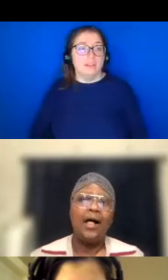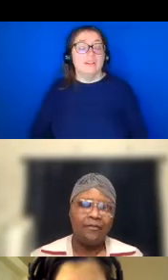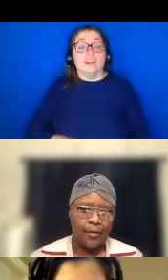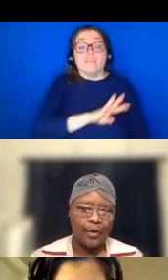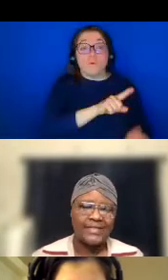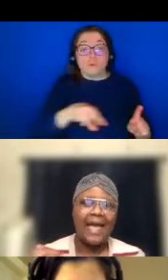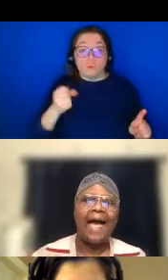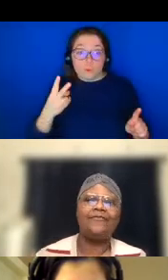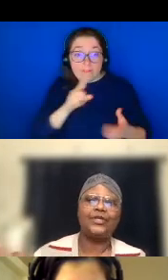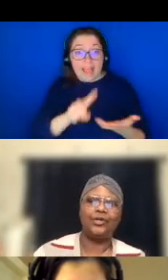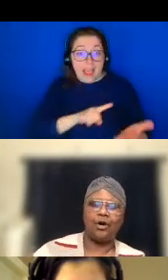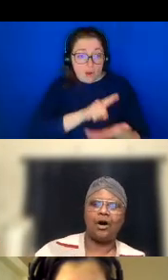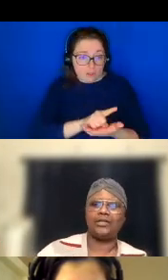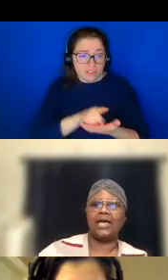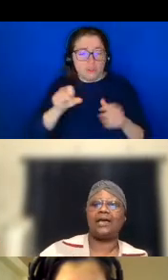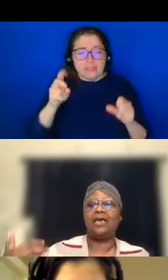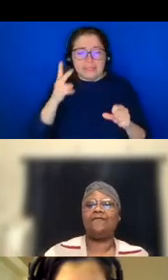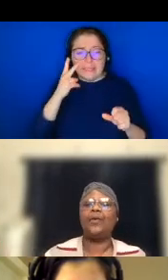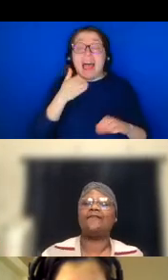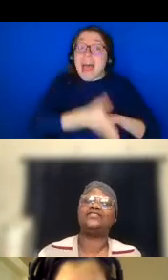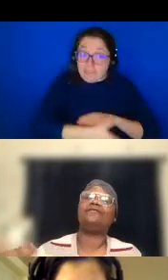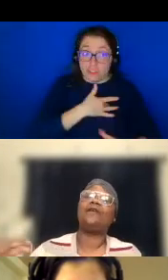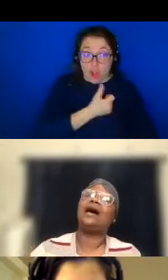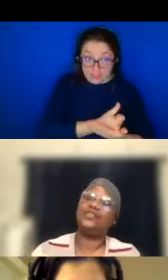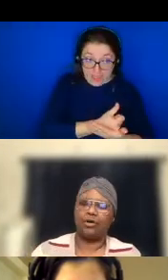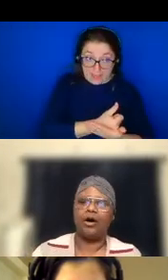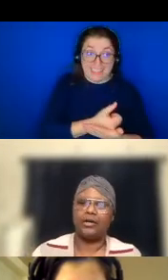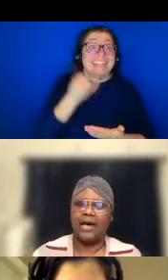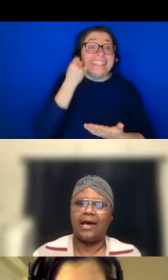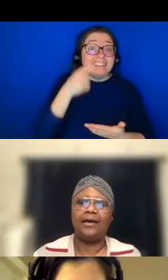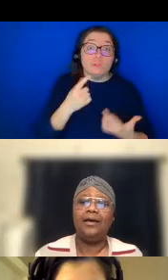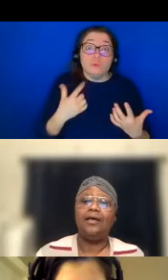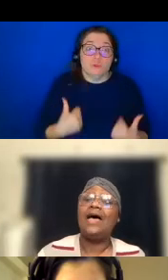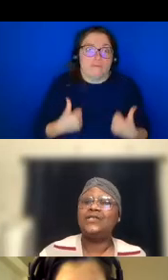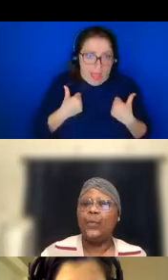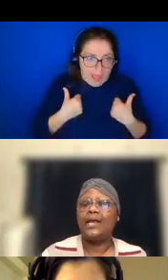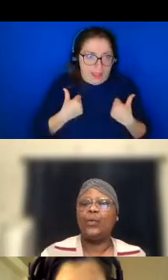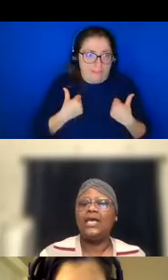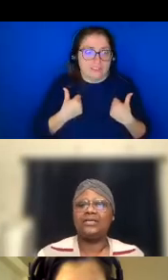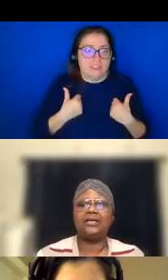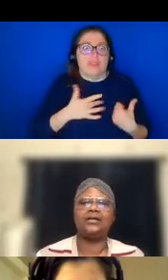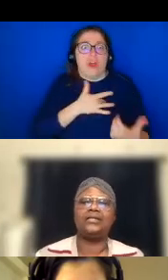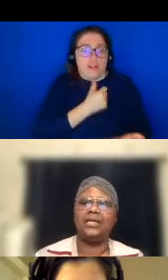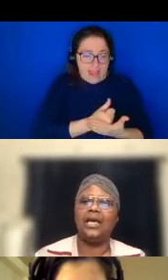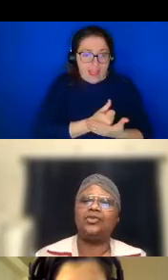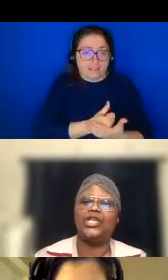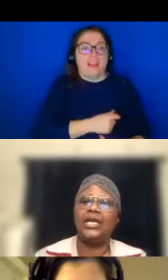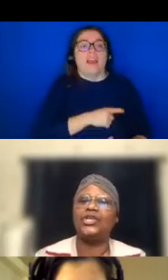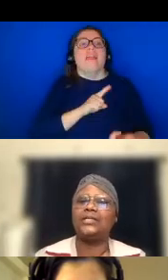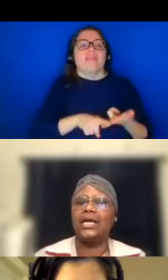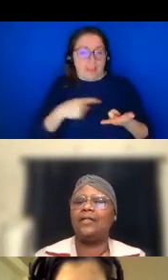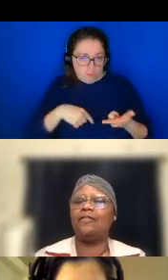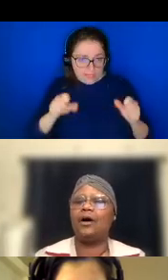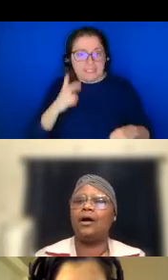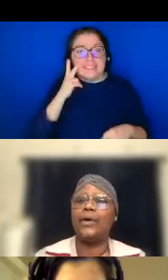12 hours after your heart attack, if you have survived your heart attack, that's when we can start seeing